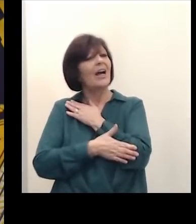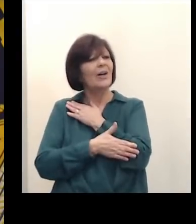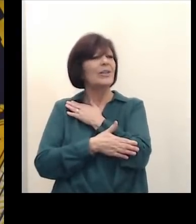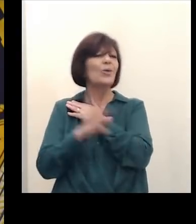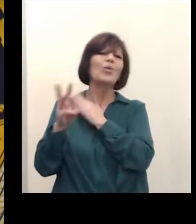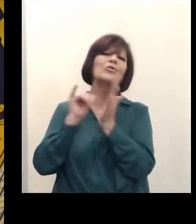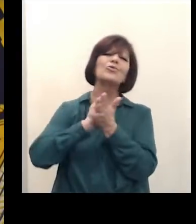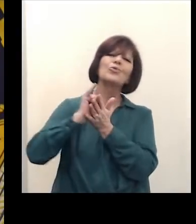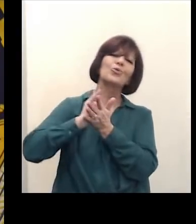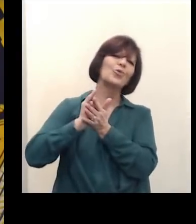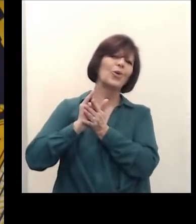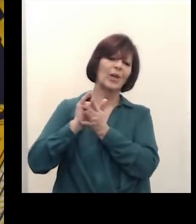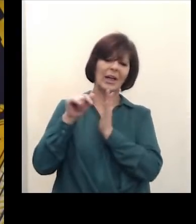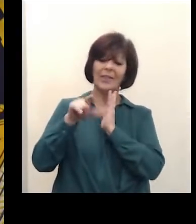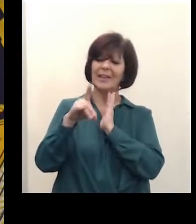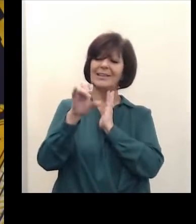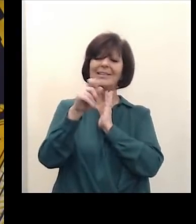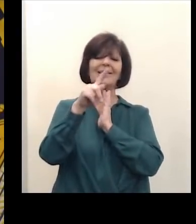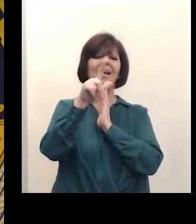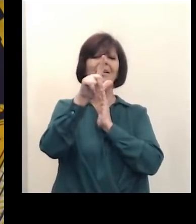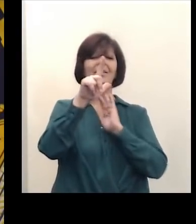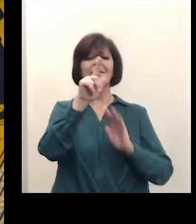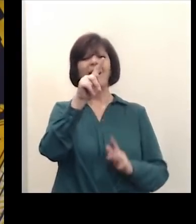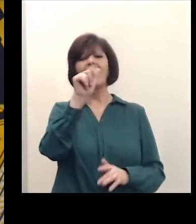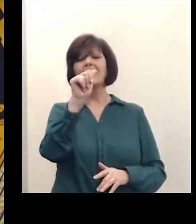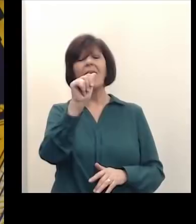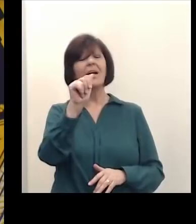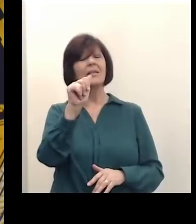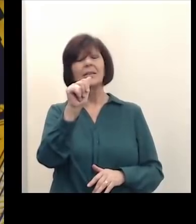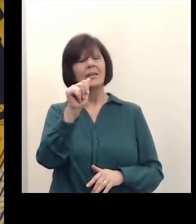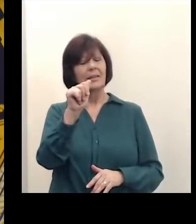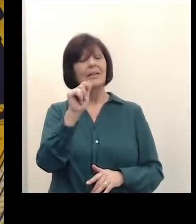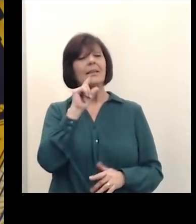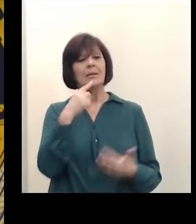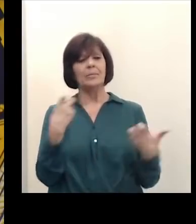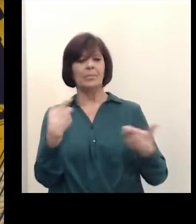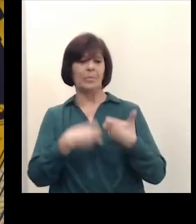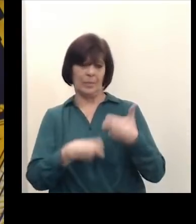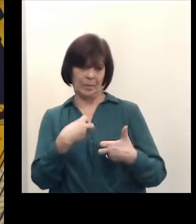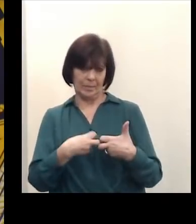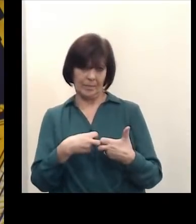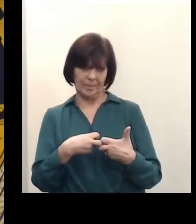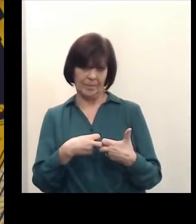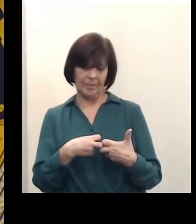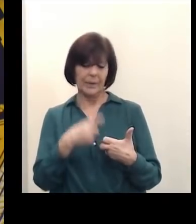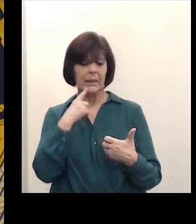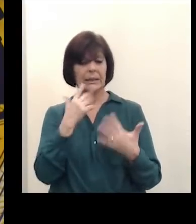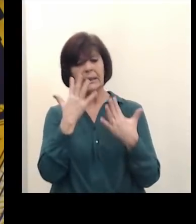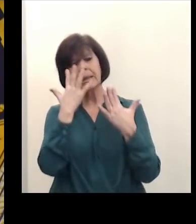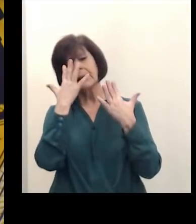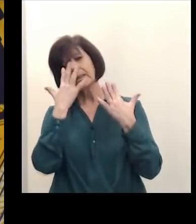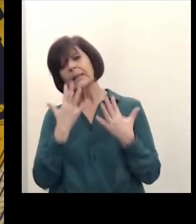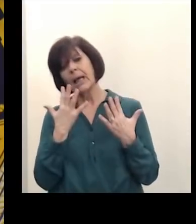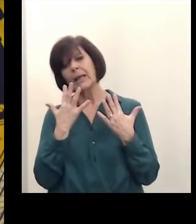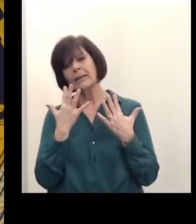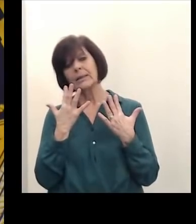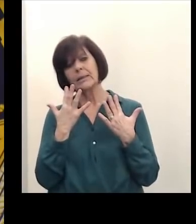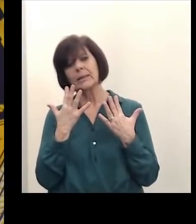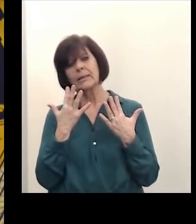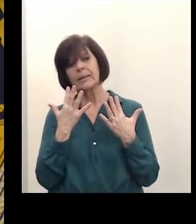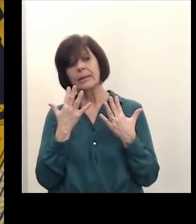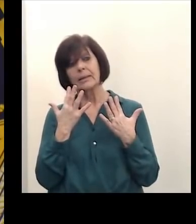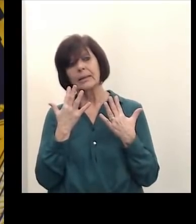This Delta wave is extraordinarily problematic, and it's sad the toll it's taking on our